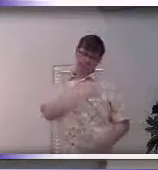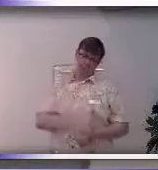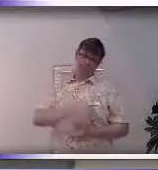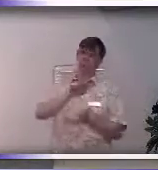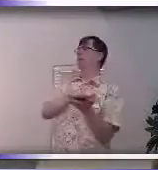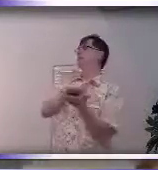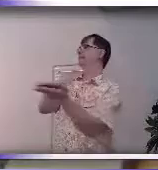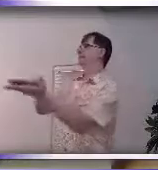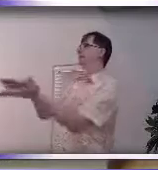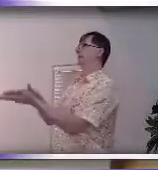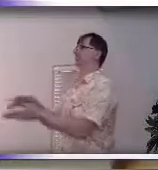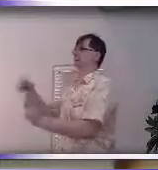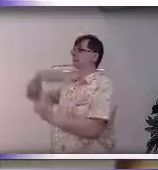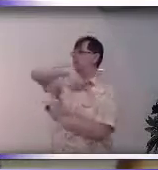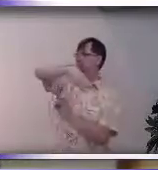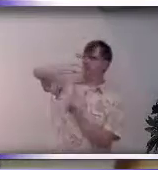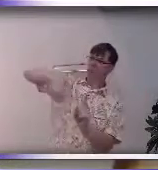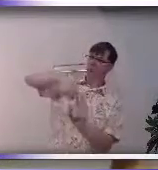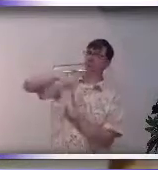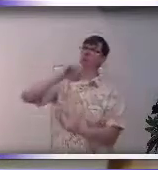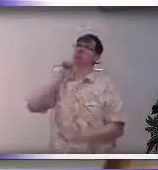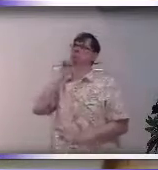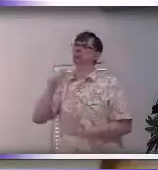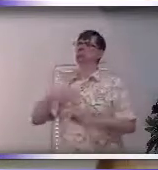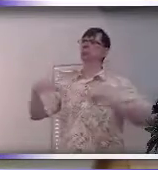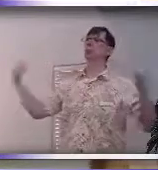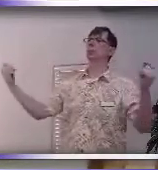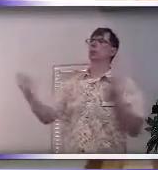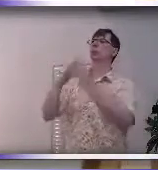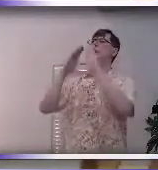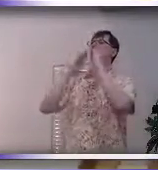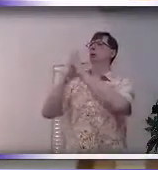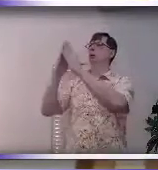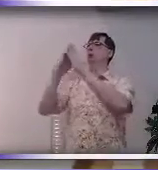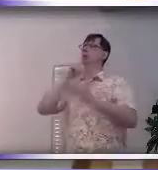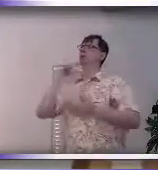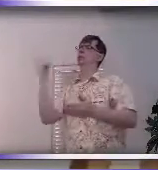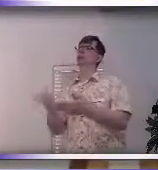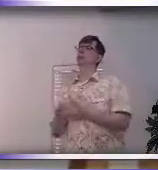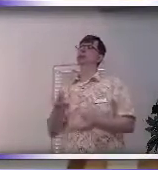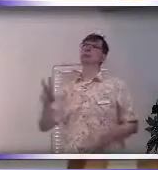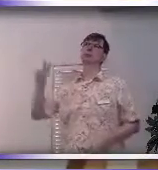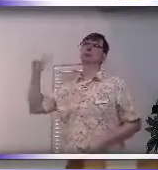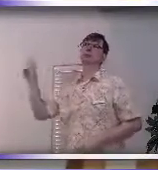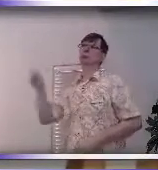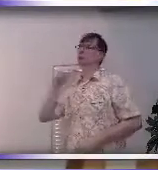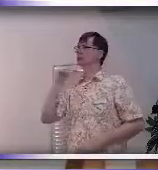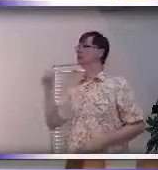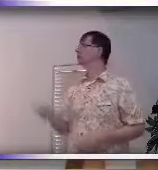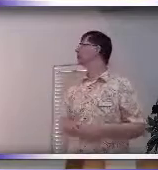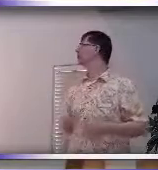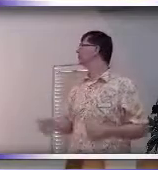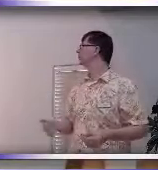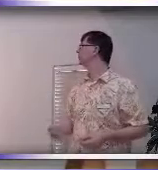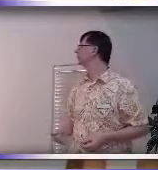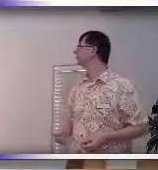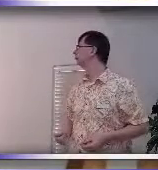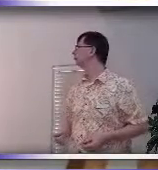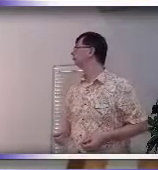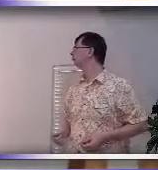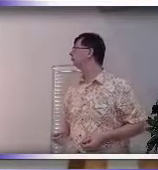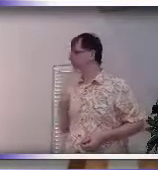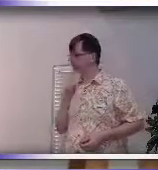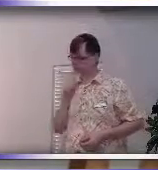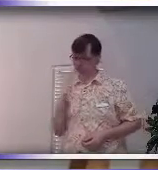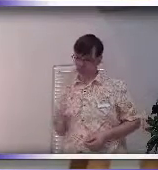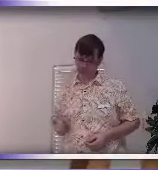center. And so when Home Office sends me another email saying, hey, we're buying a camp for the teenagers, would you like to